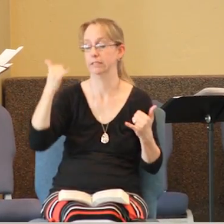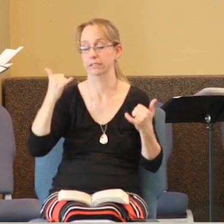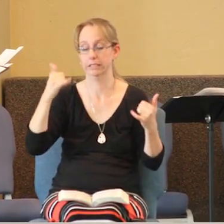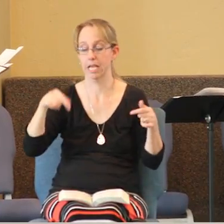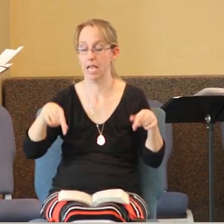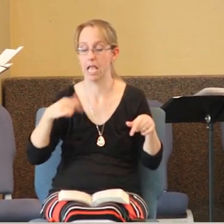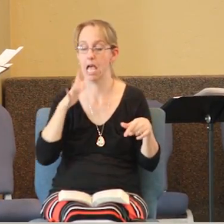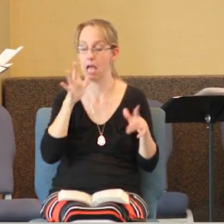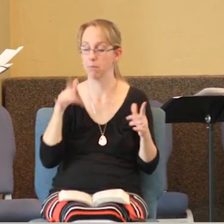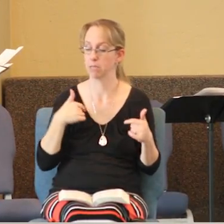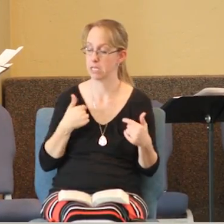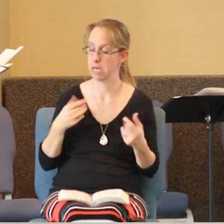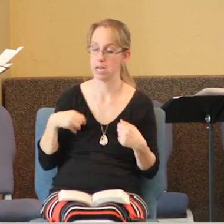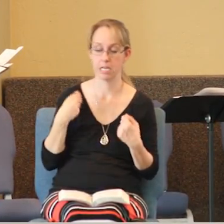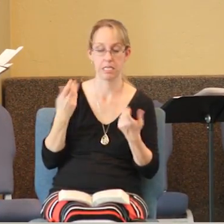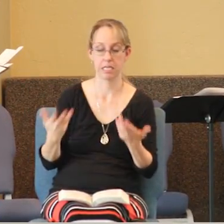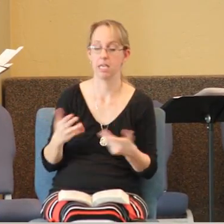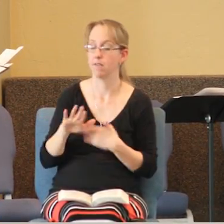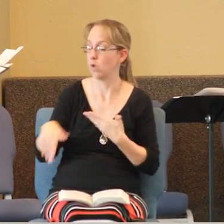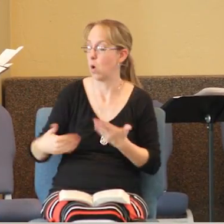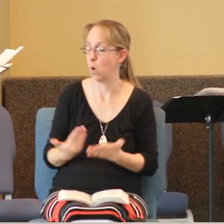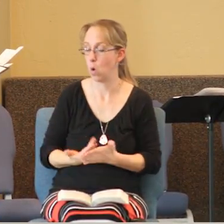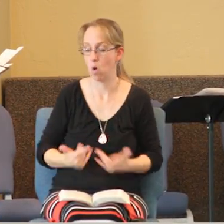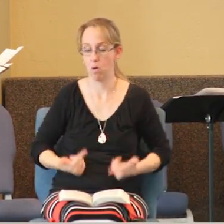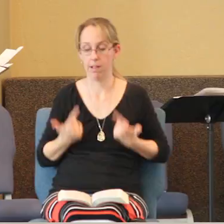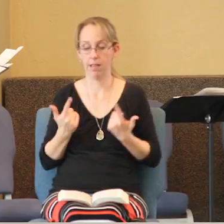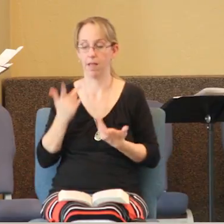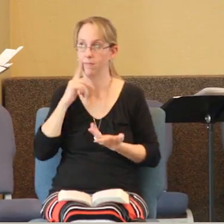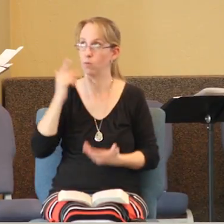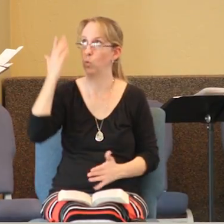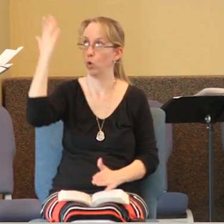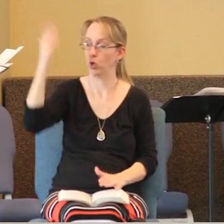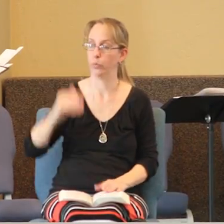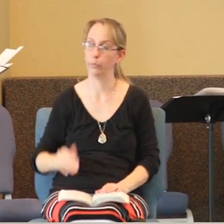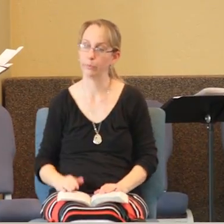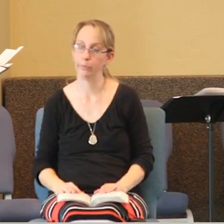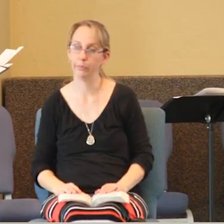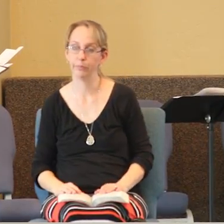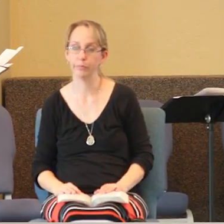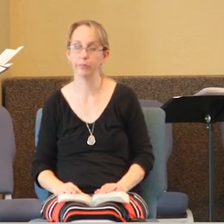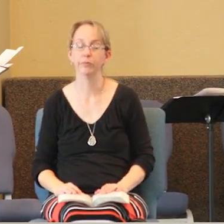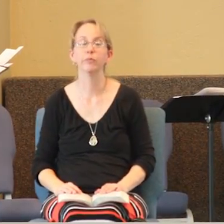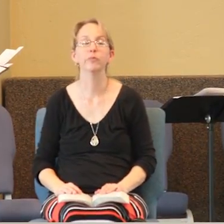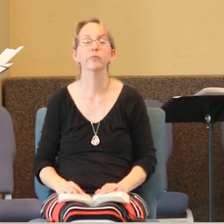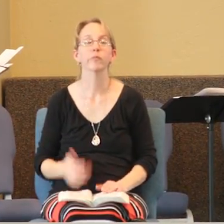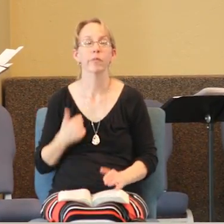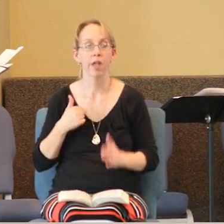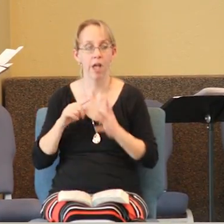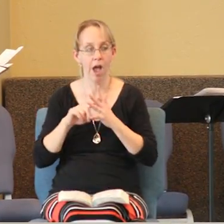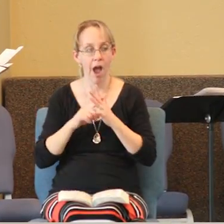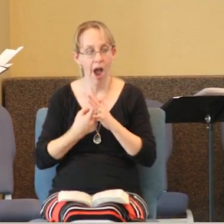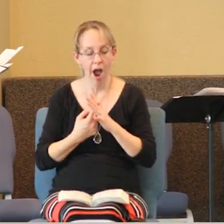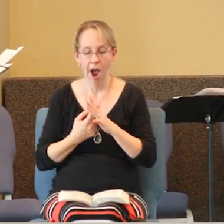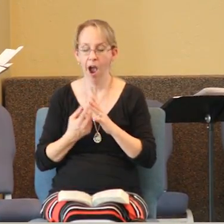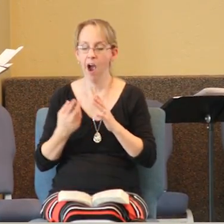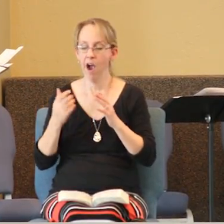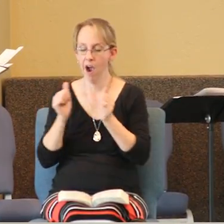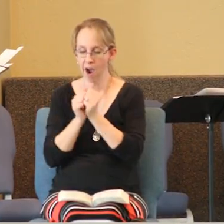give the entirety of my day to you. And so I'm going to begin with my feet hitting the